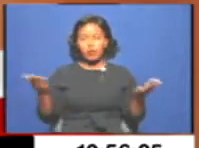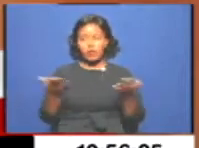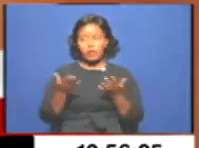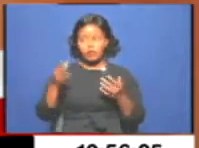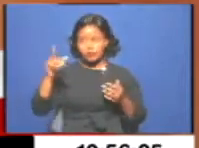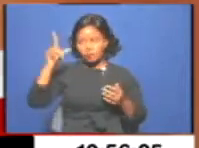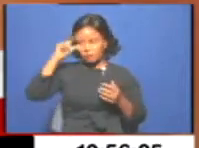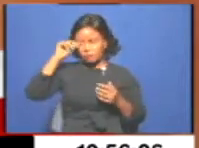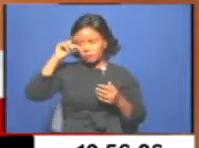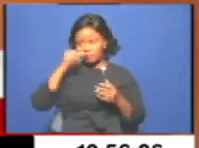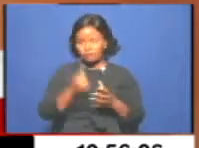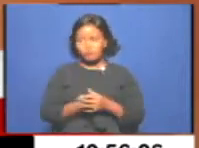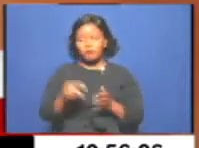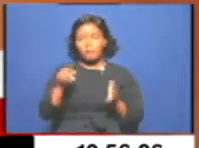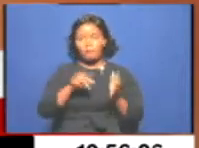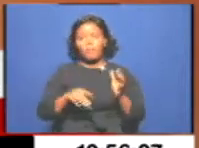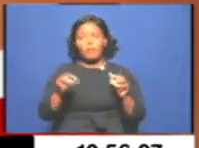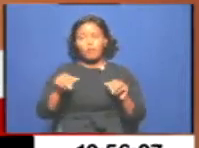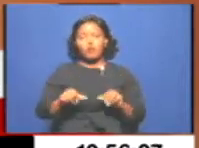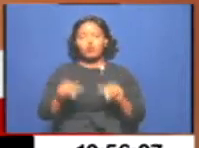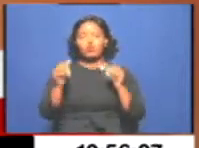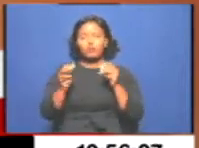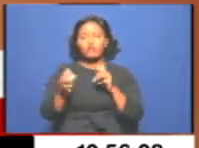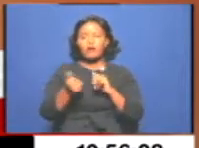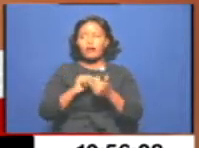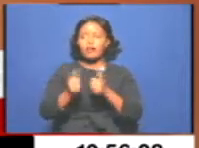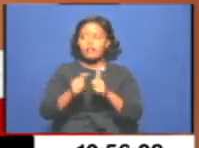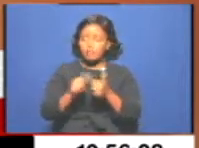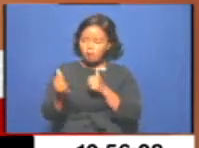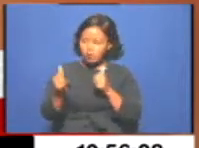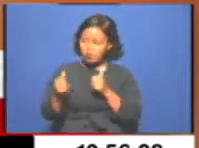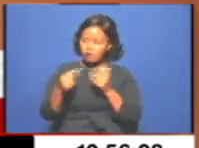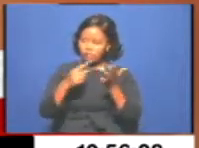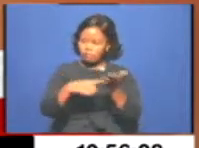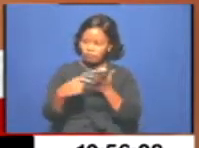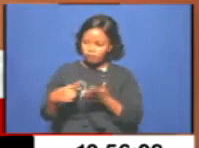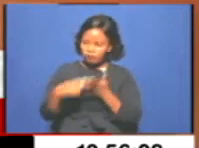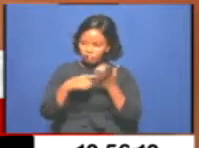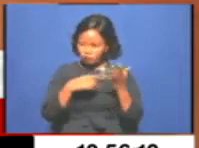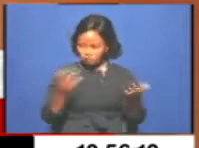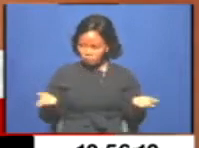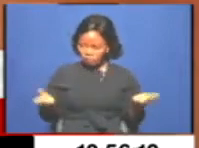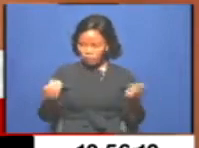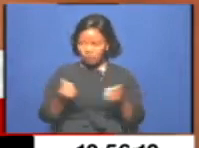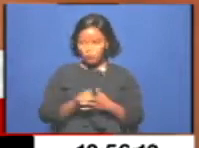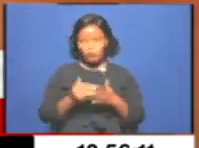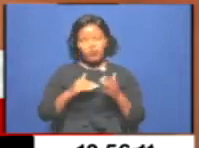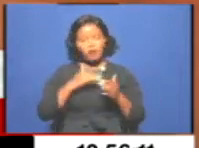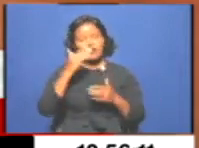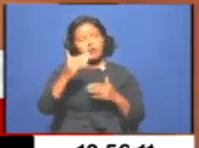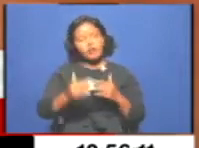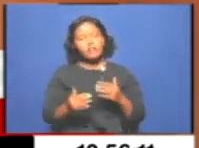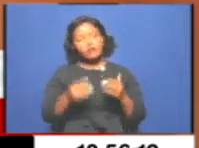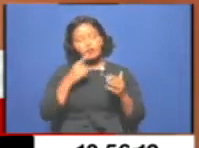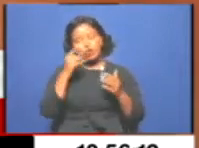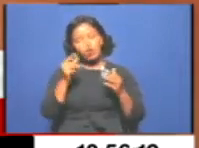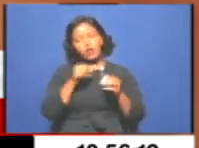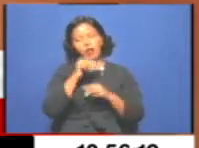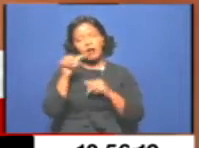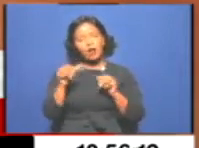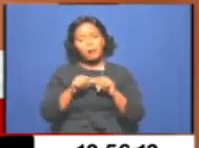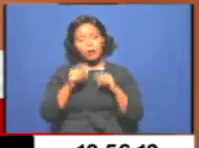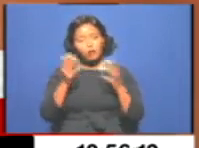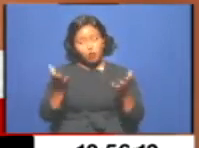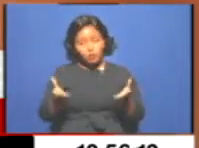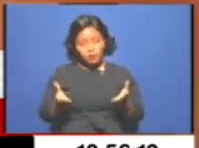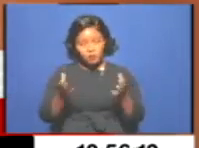We continue with our sporting conversations this morning, and next we shall be talking about the major sporting events in the year 2022, and